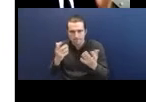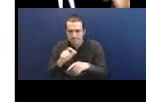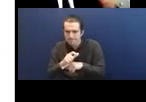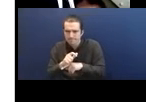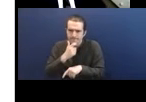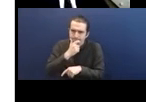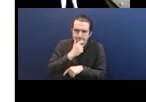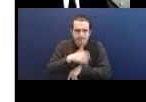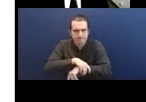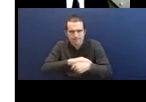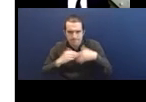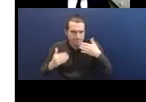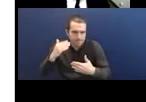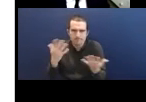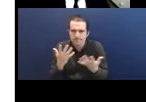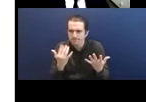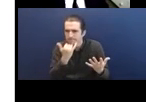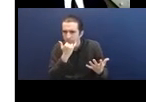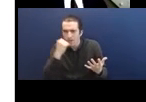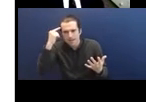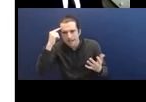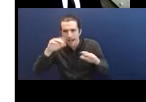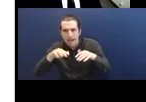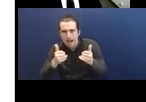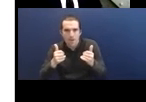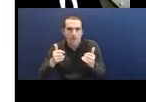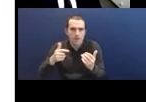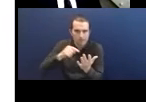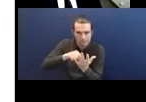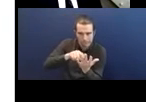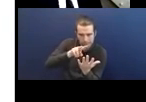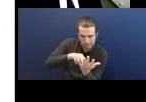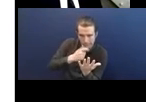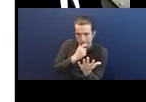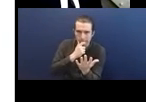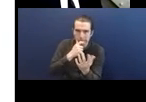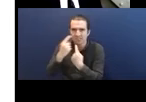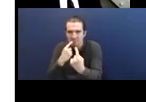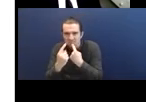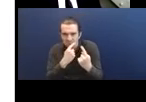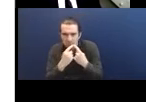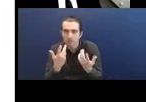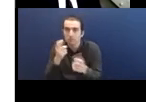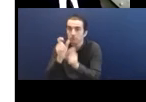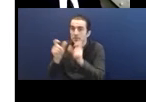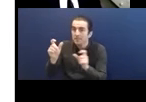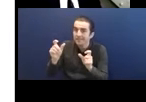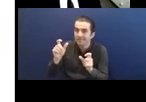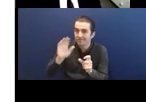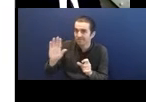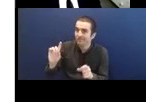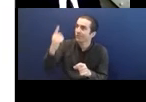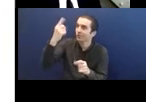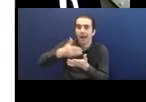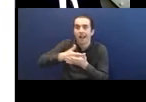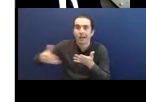It's the barriers that provide segregated services, lead us to poverty, as we saw in